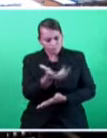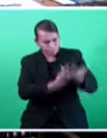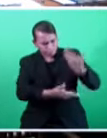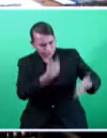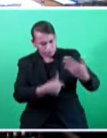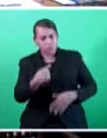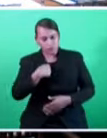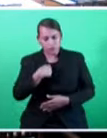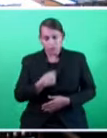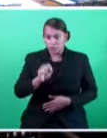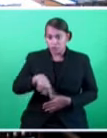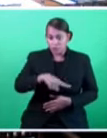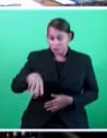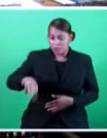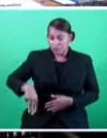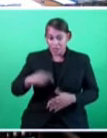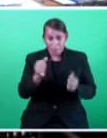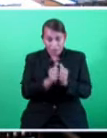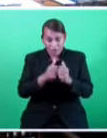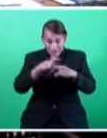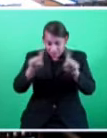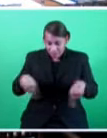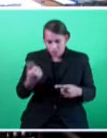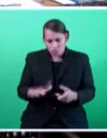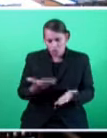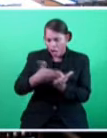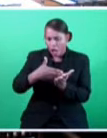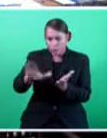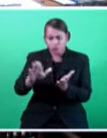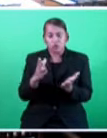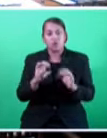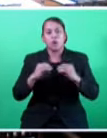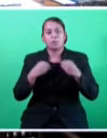member, the order paper has been approved by the Business Committee.